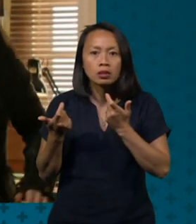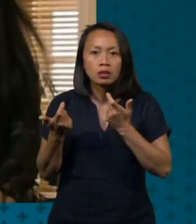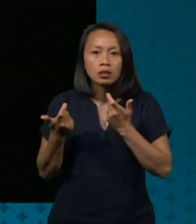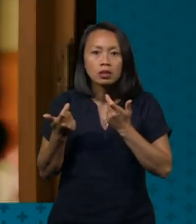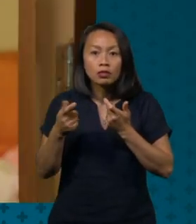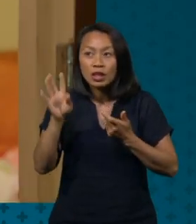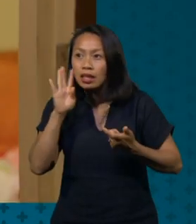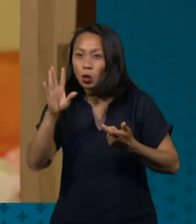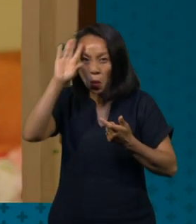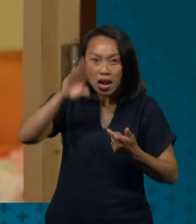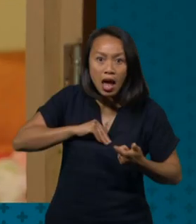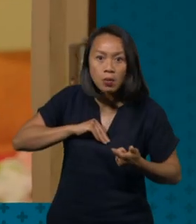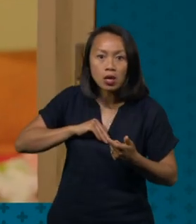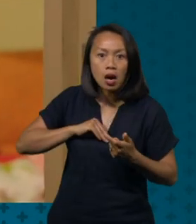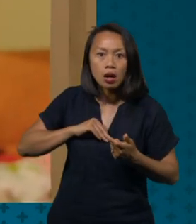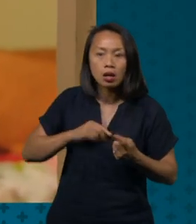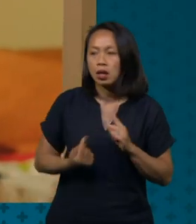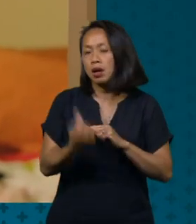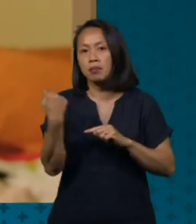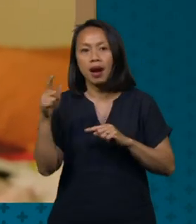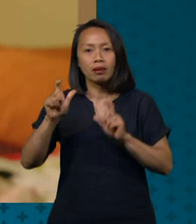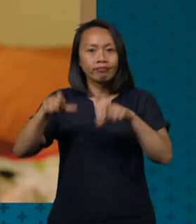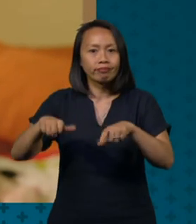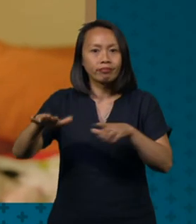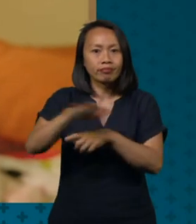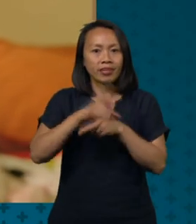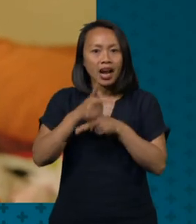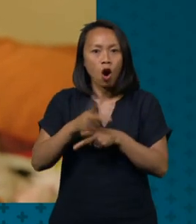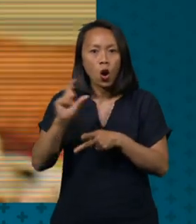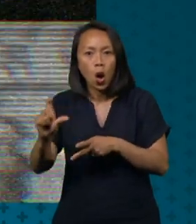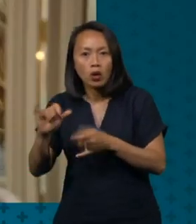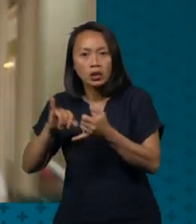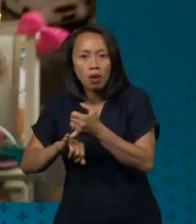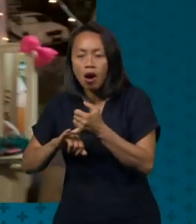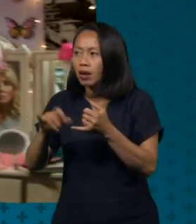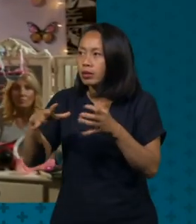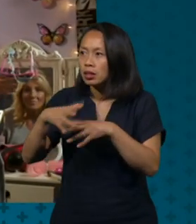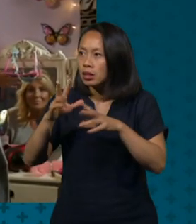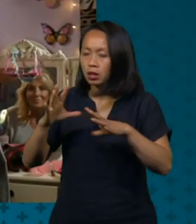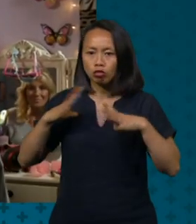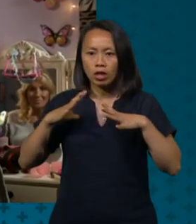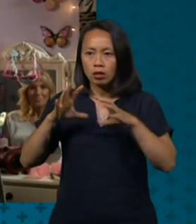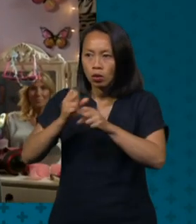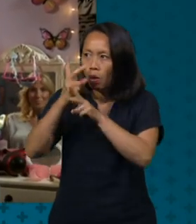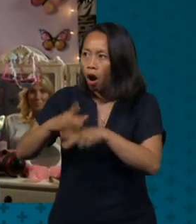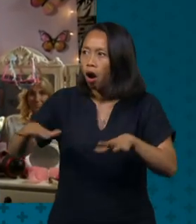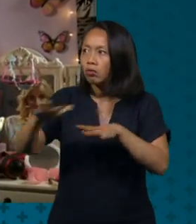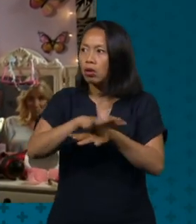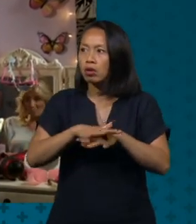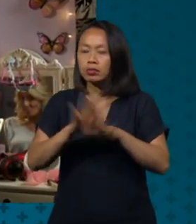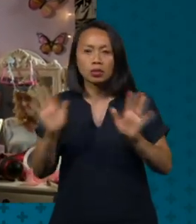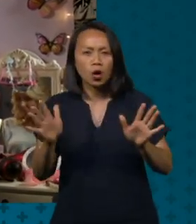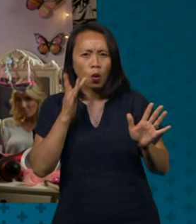me know. Back at base, Chloe, Sparkles and the gang held the fort. Ta-da! Oh,